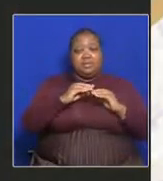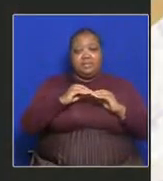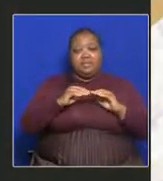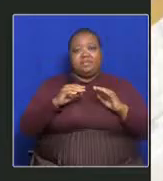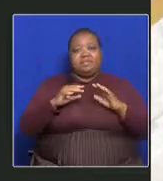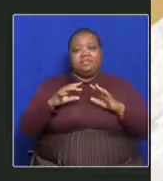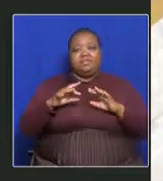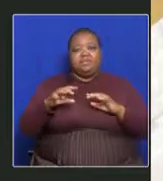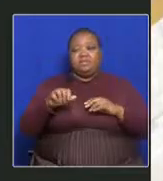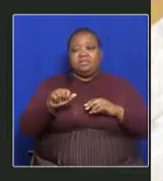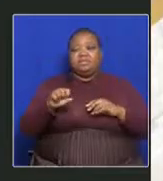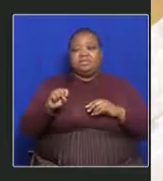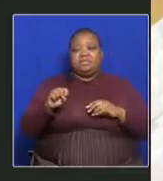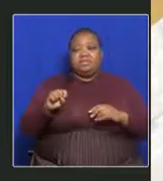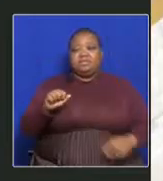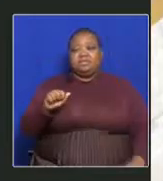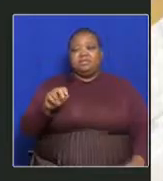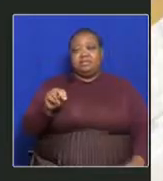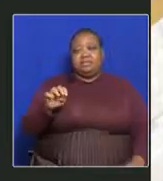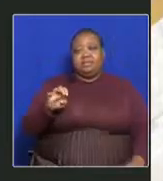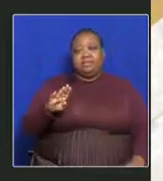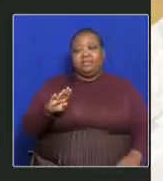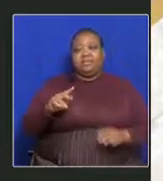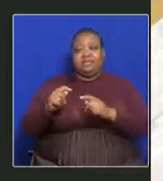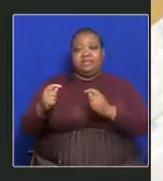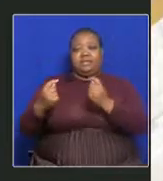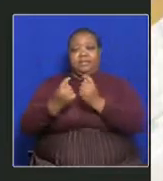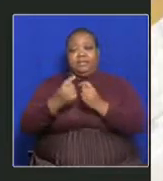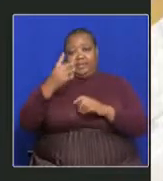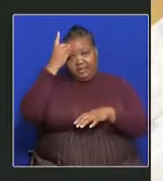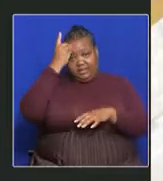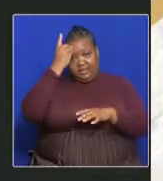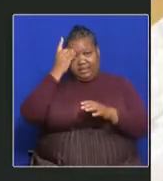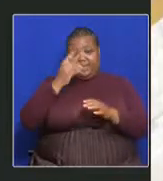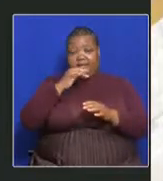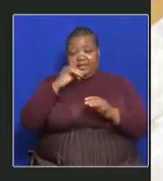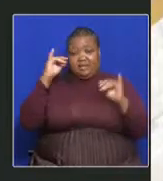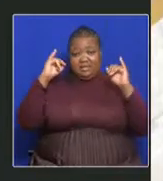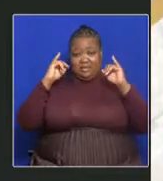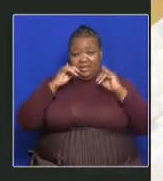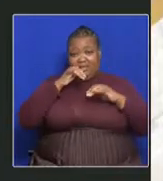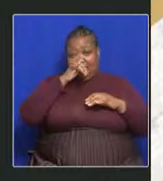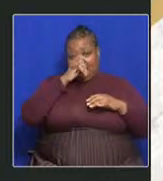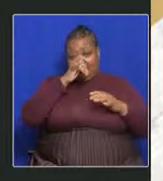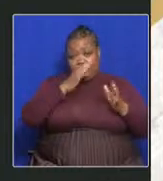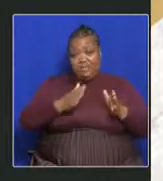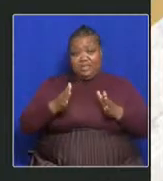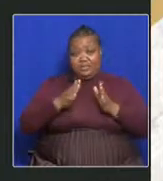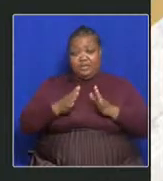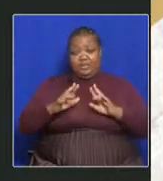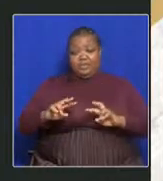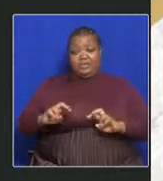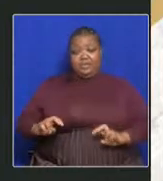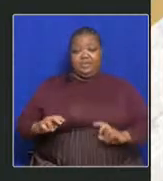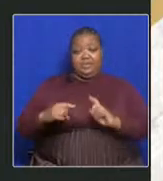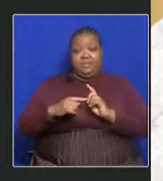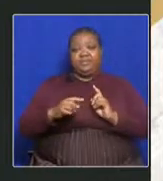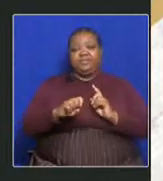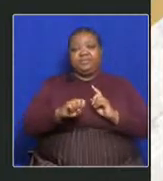Serious Organized Crime Investigation. It has been decided that Warrant Officer Sander be placed on Provincial